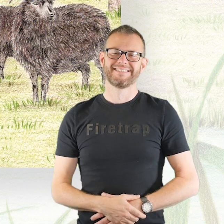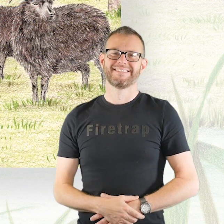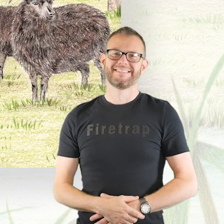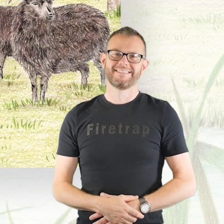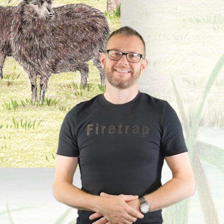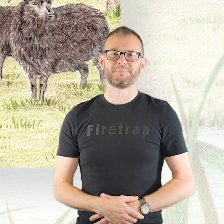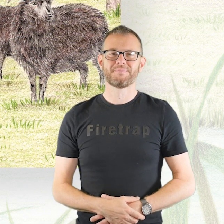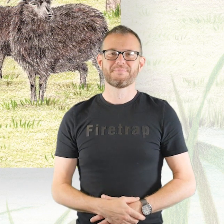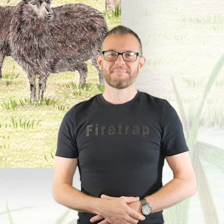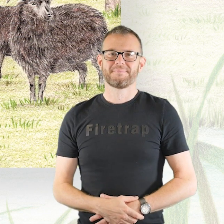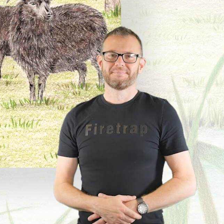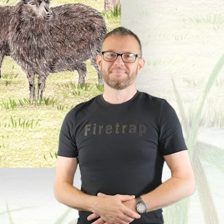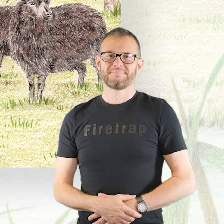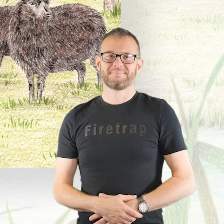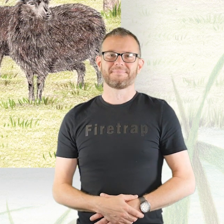Foxborough Farm.